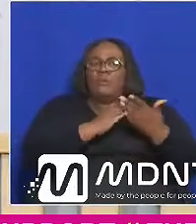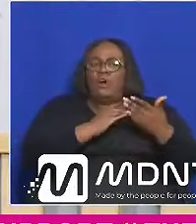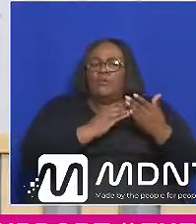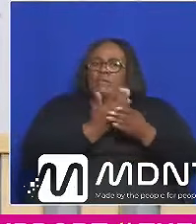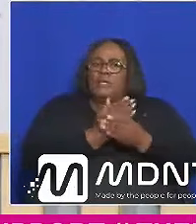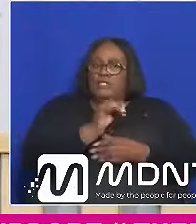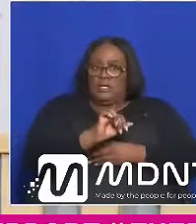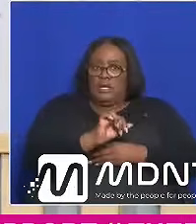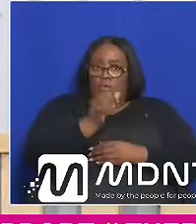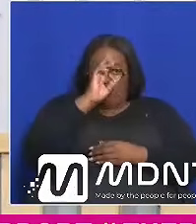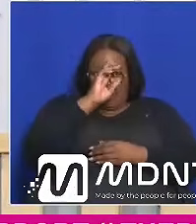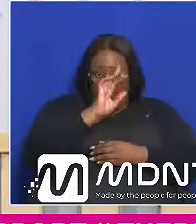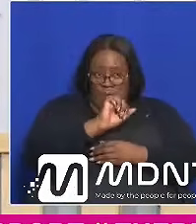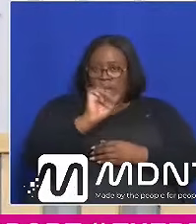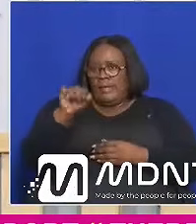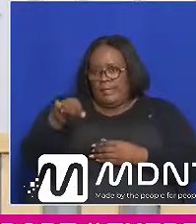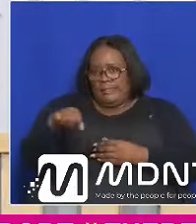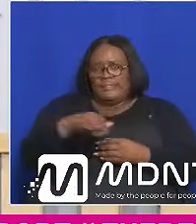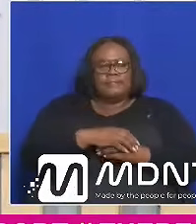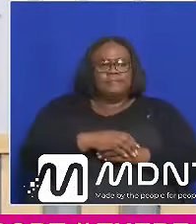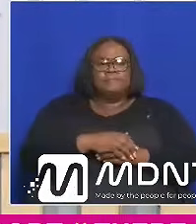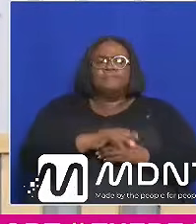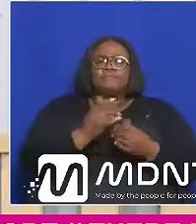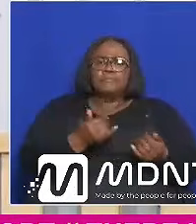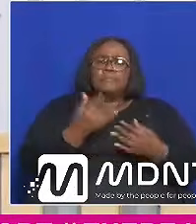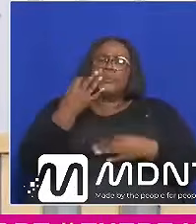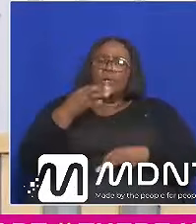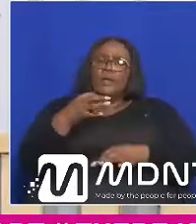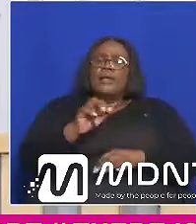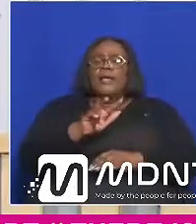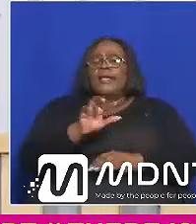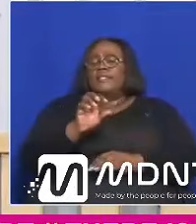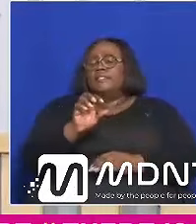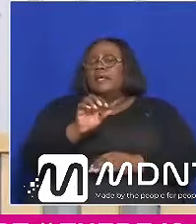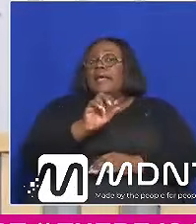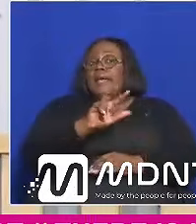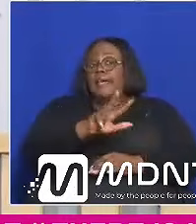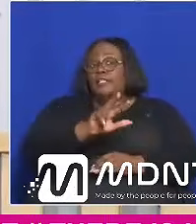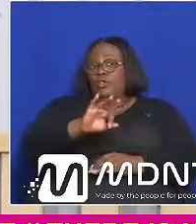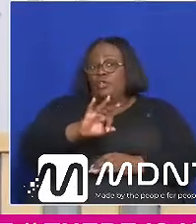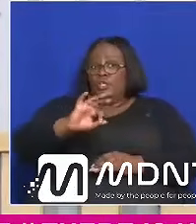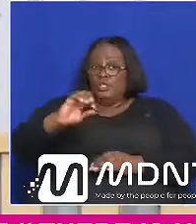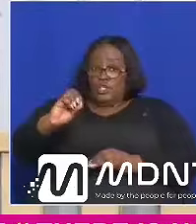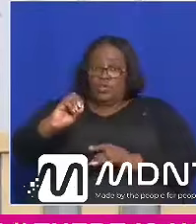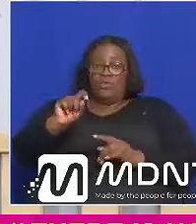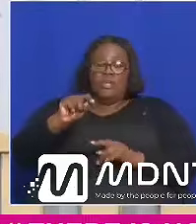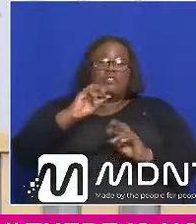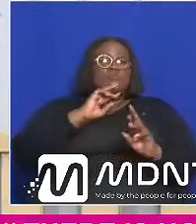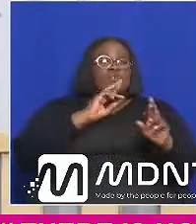Now, looking then at our page 830, which is that response to the letter of demand